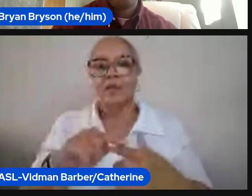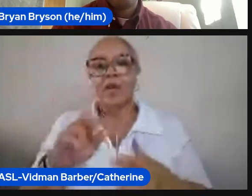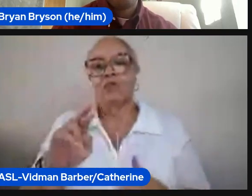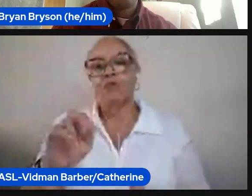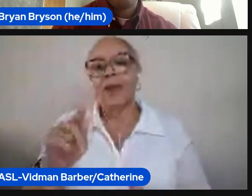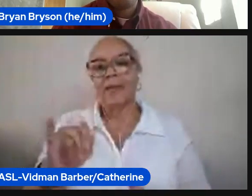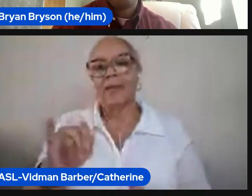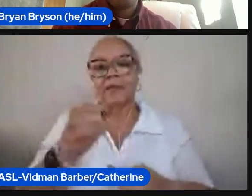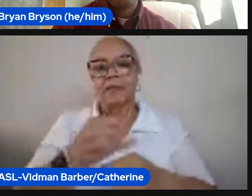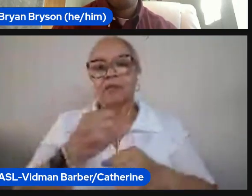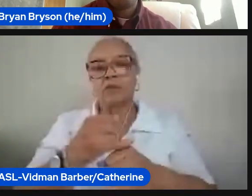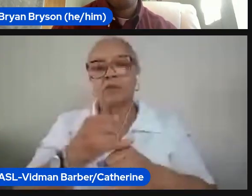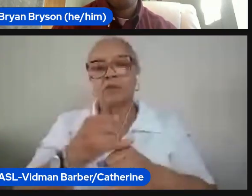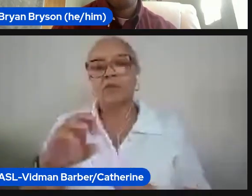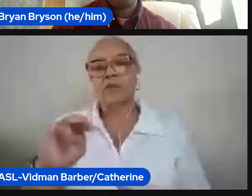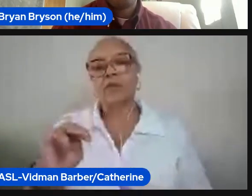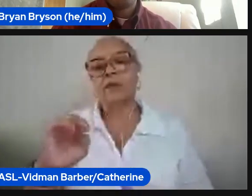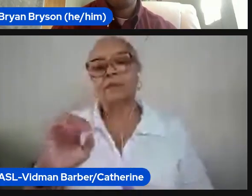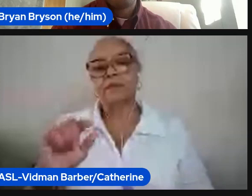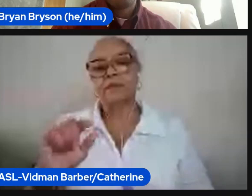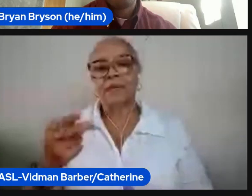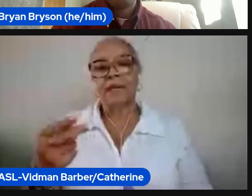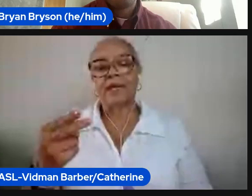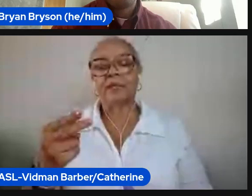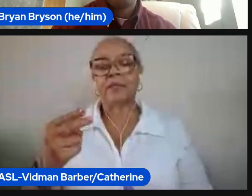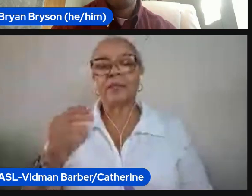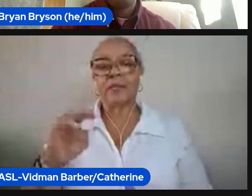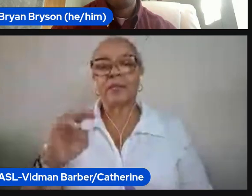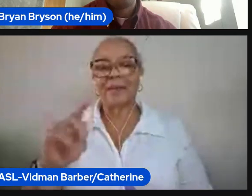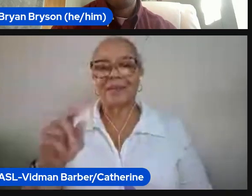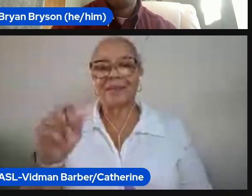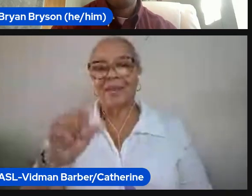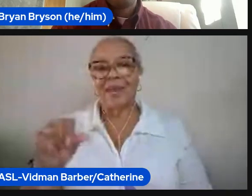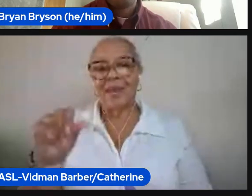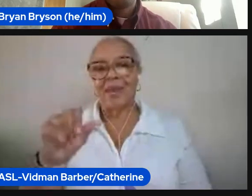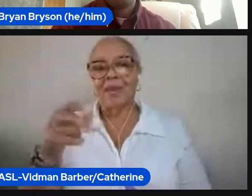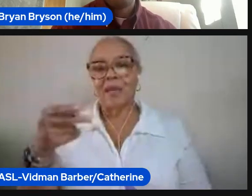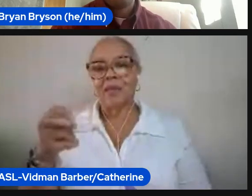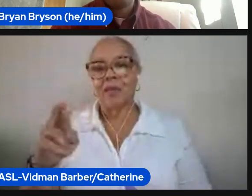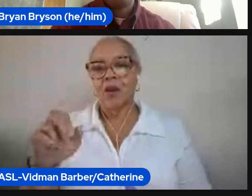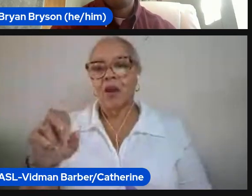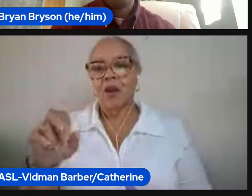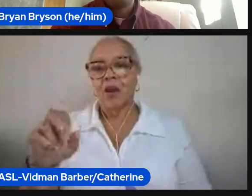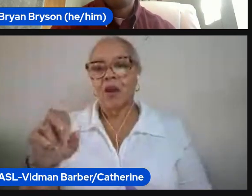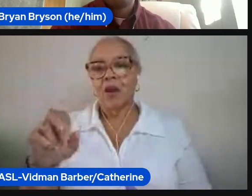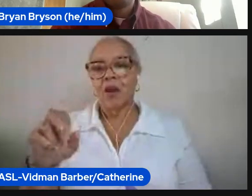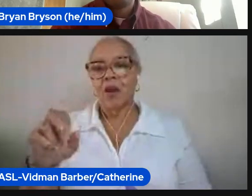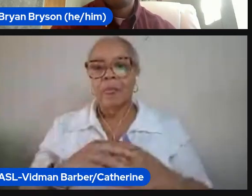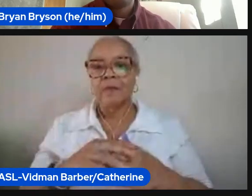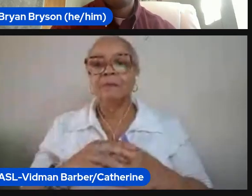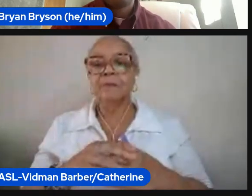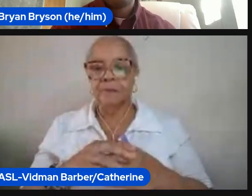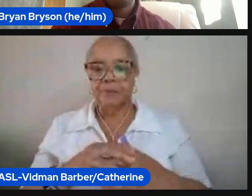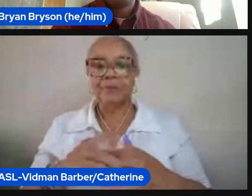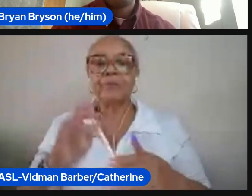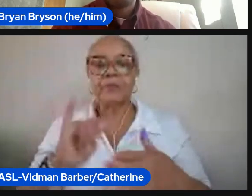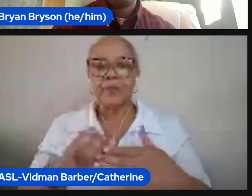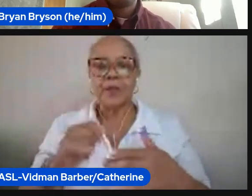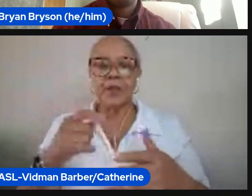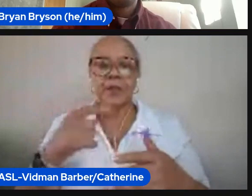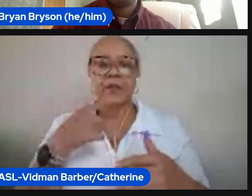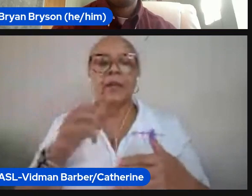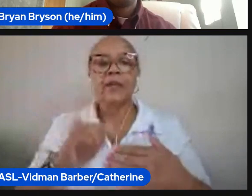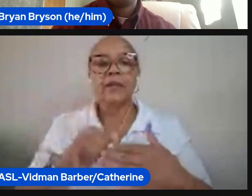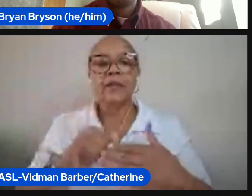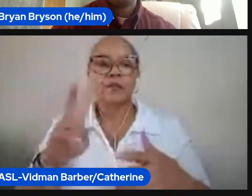of MGH MIT at Harvard. Bryan completed a degree in mechanical engineering at MIT in